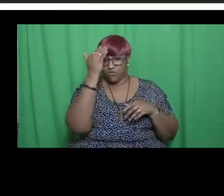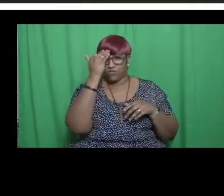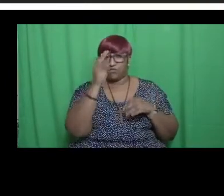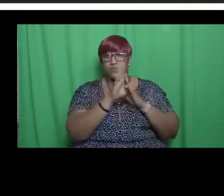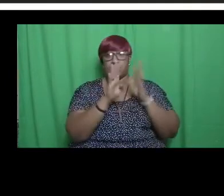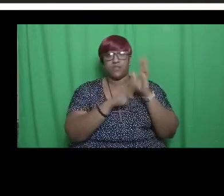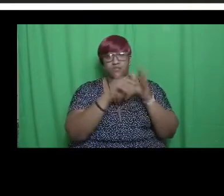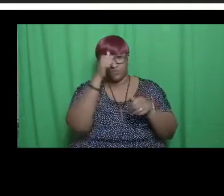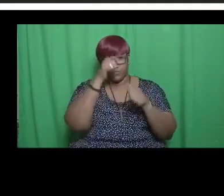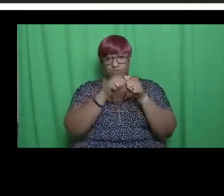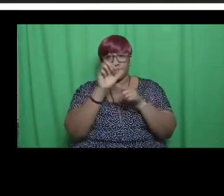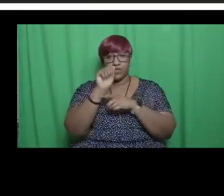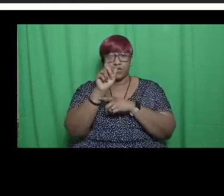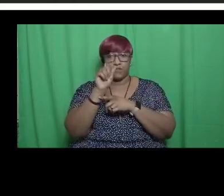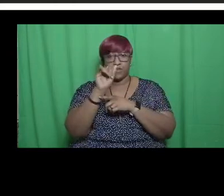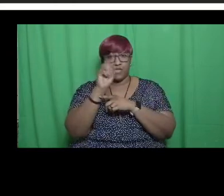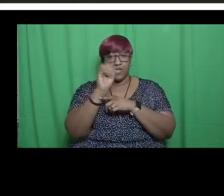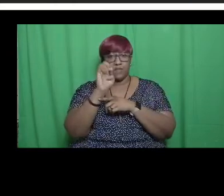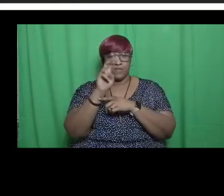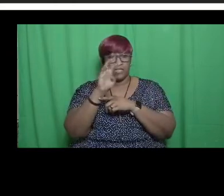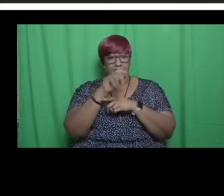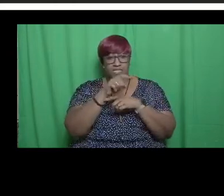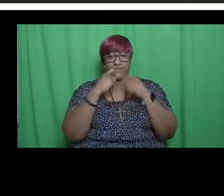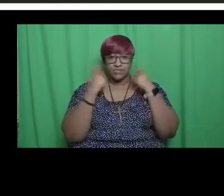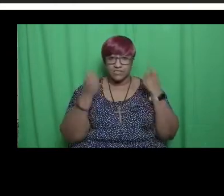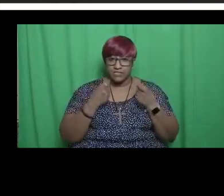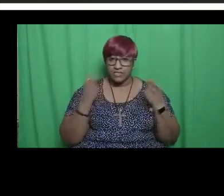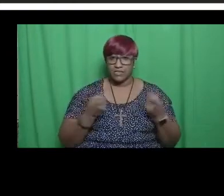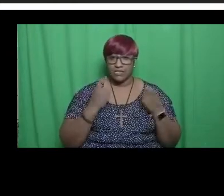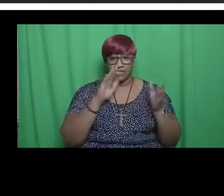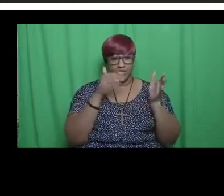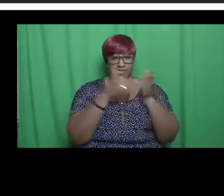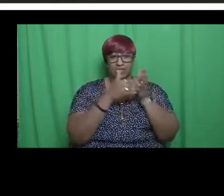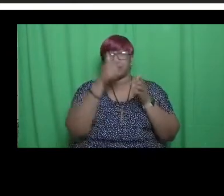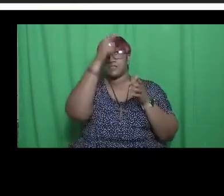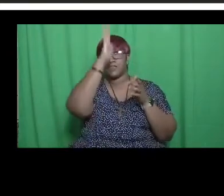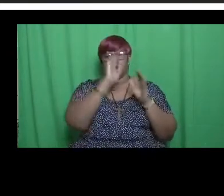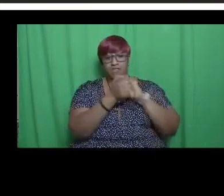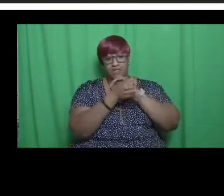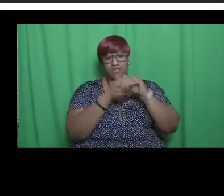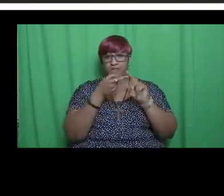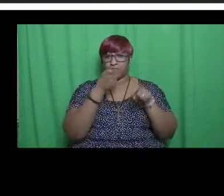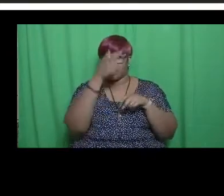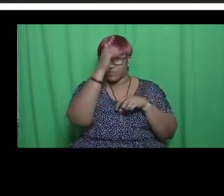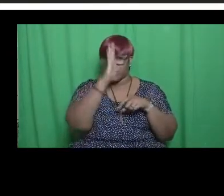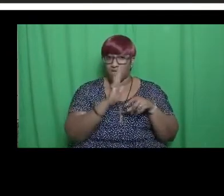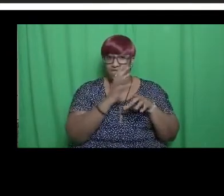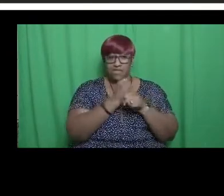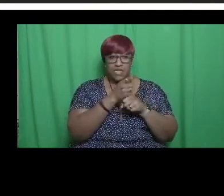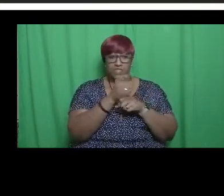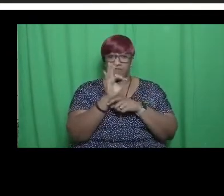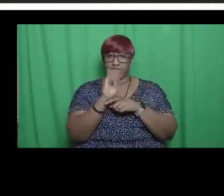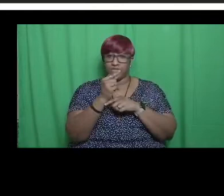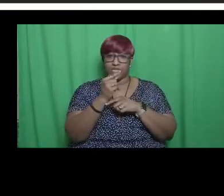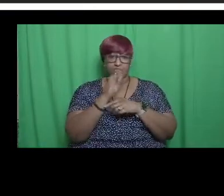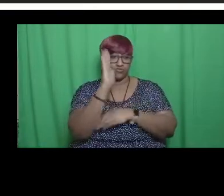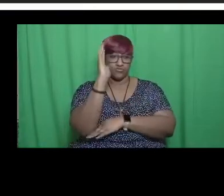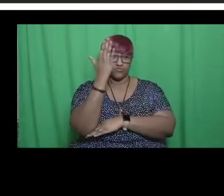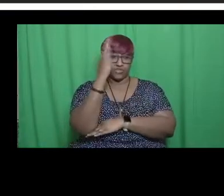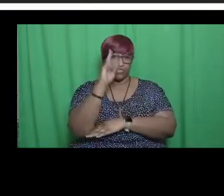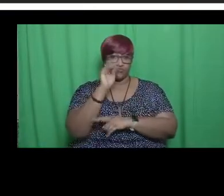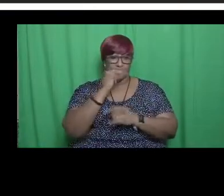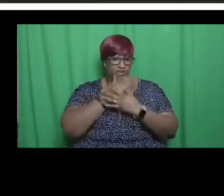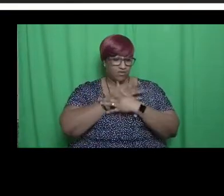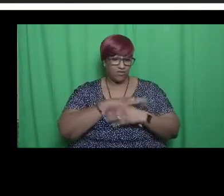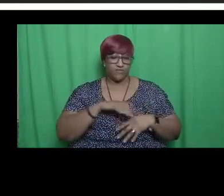Adam and Eve? He said, when they sinned and they sinned against God and they were hiding from God and they got those fig leaves to try to cover themselves. You